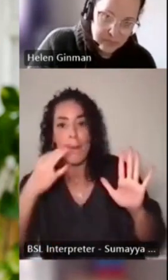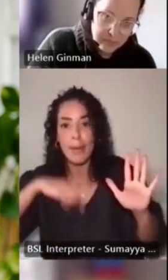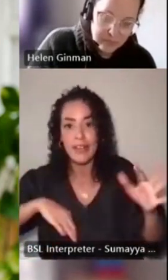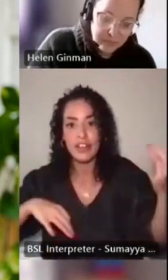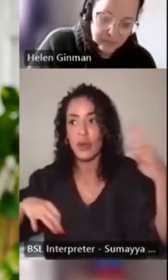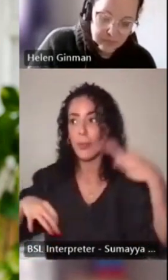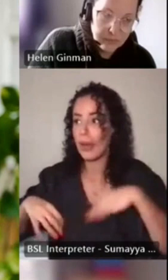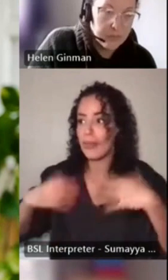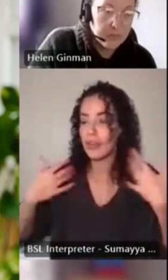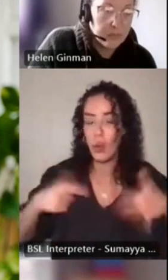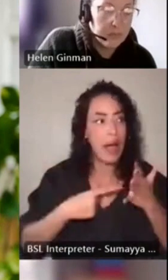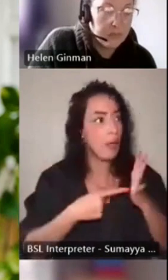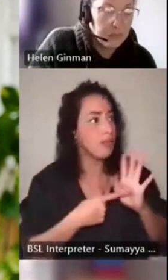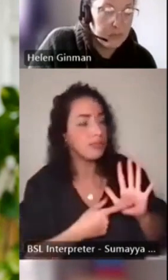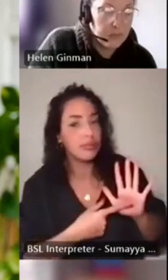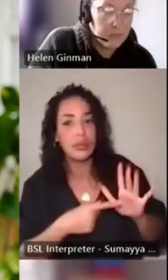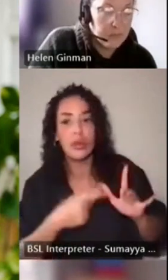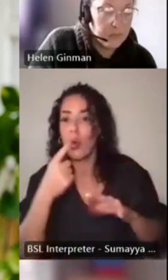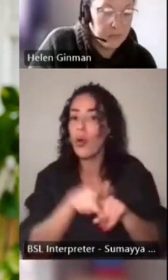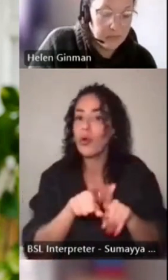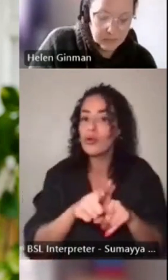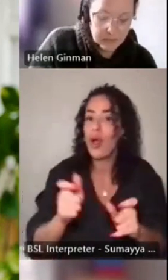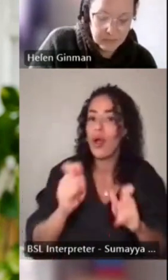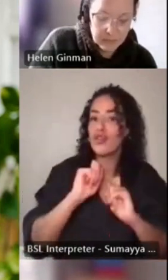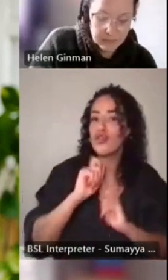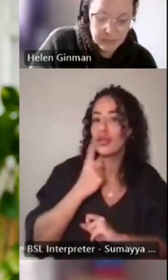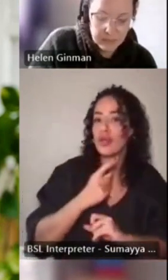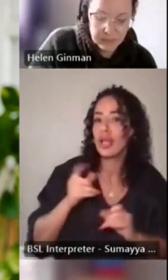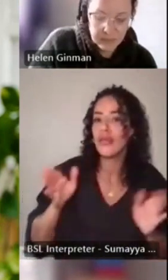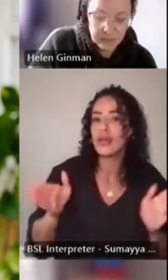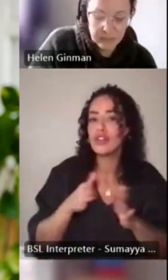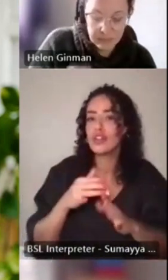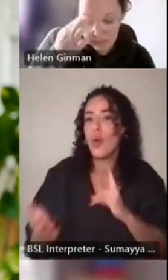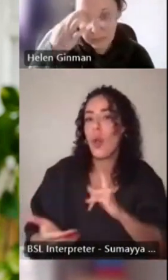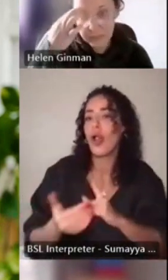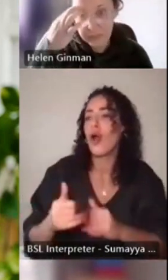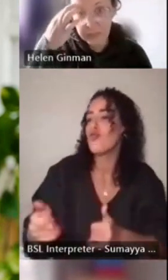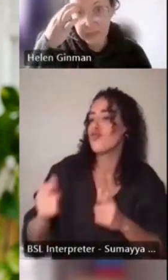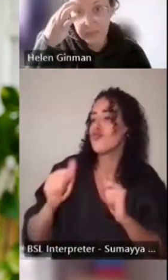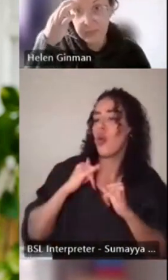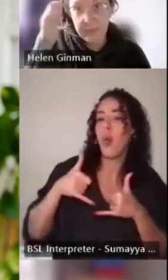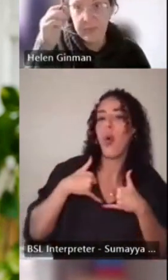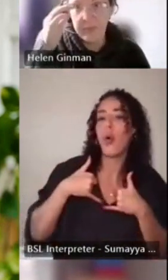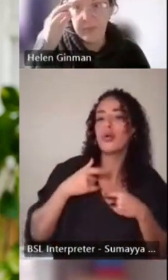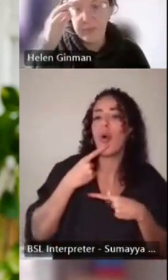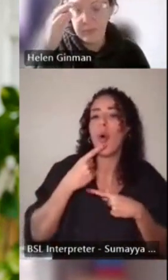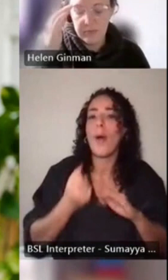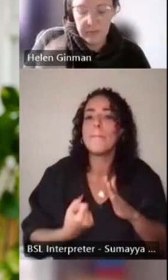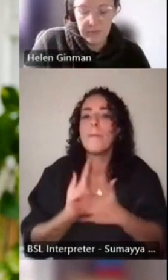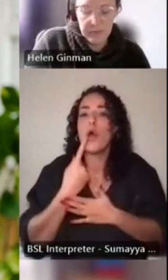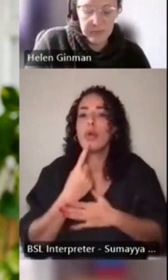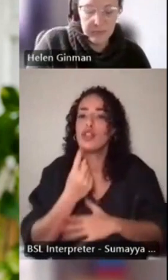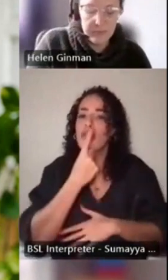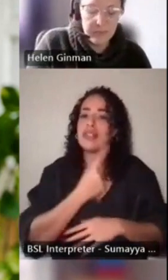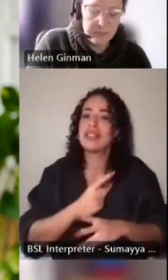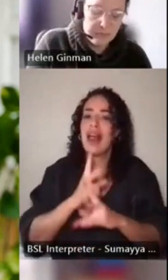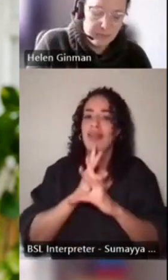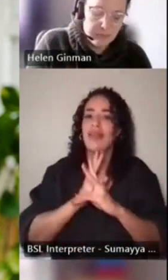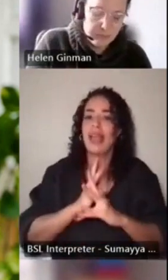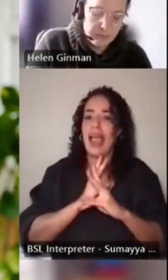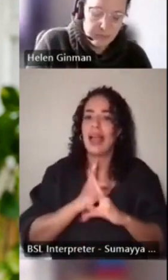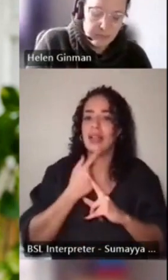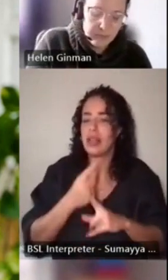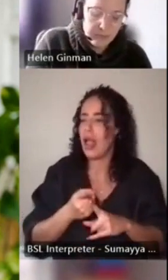team. Additionally, you might treat yourself with a small reward or moment of self-care as a way to acknowledge and reinforce your assertive